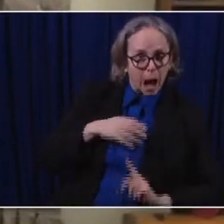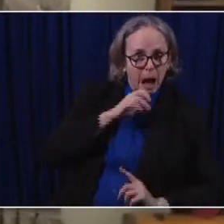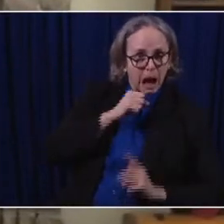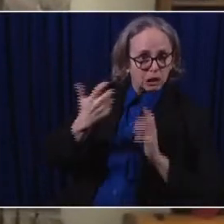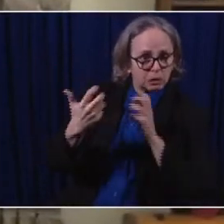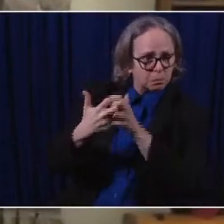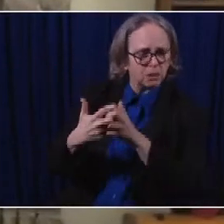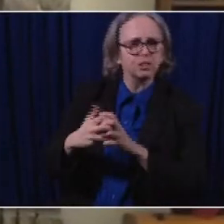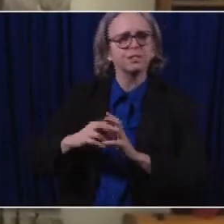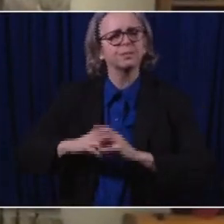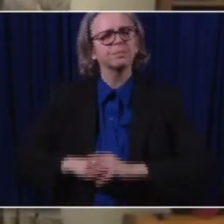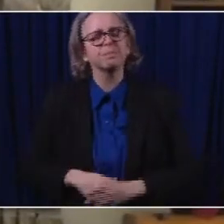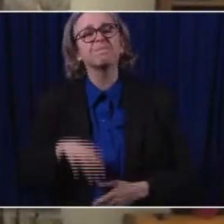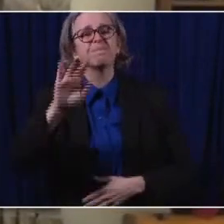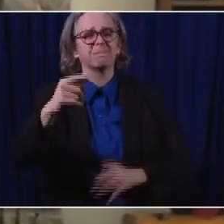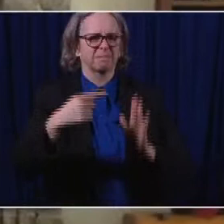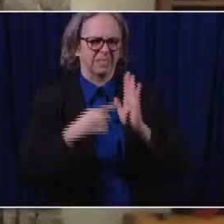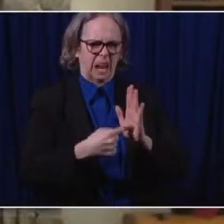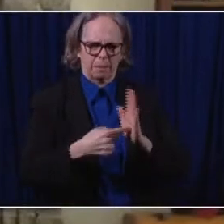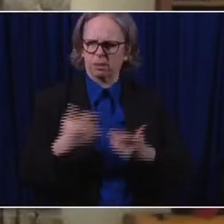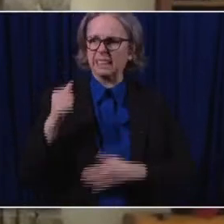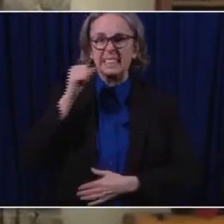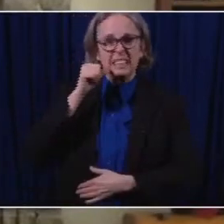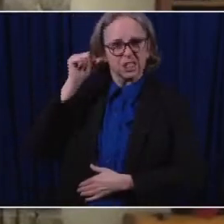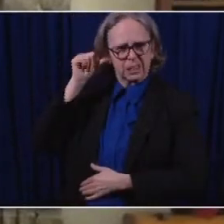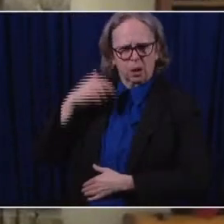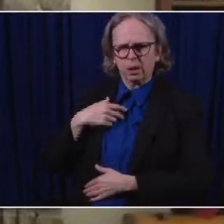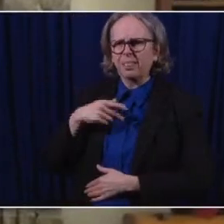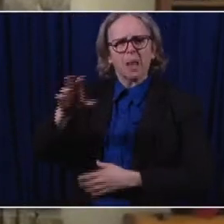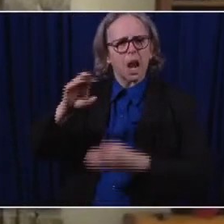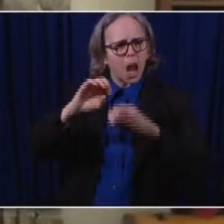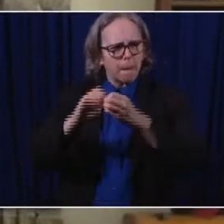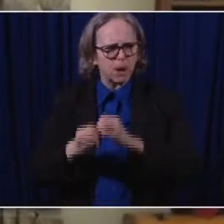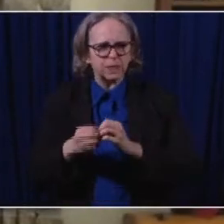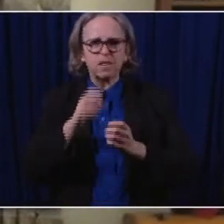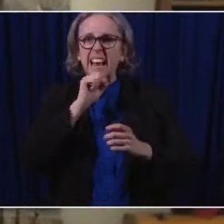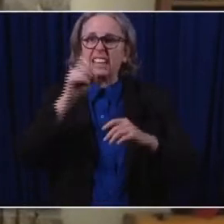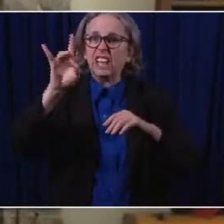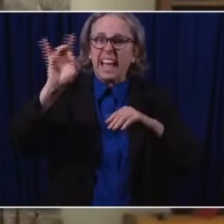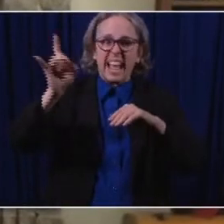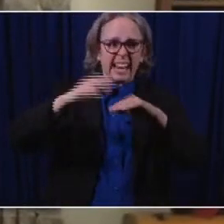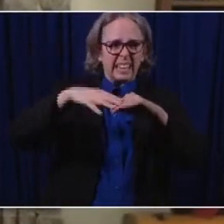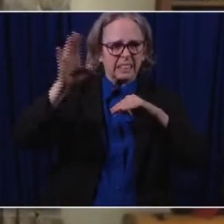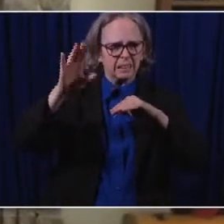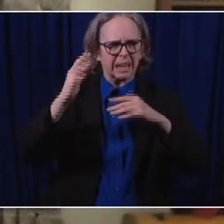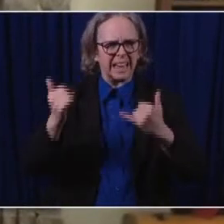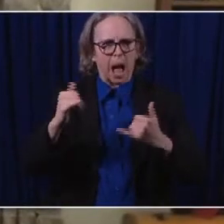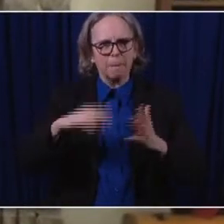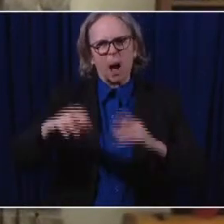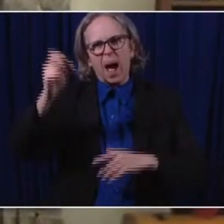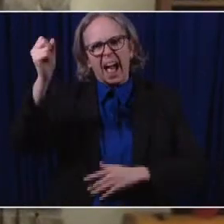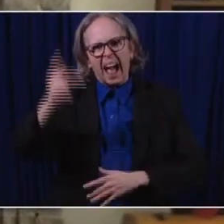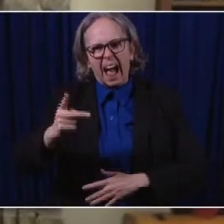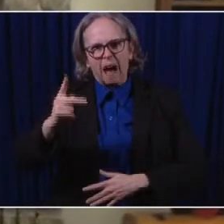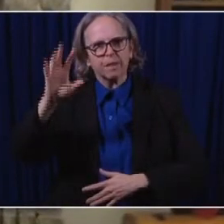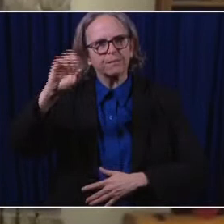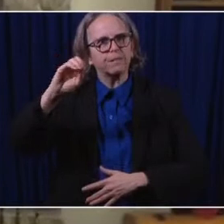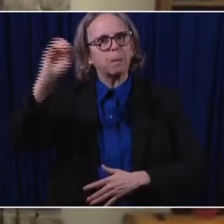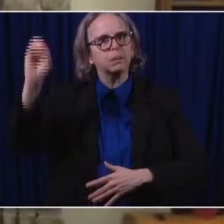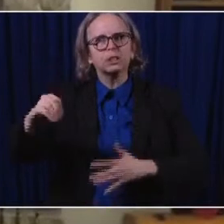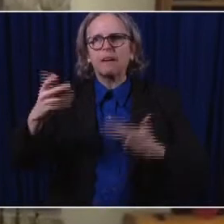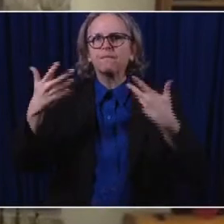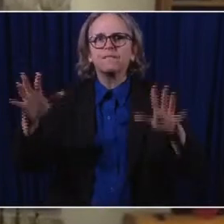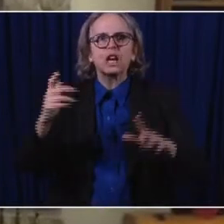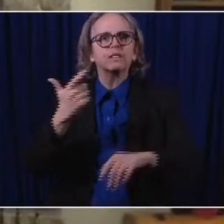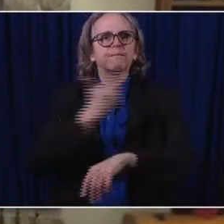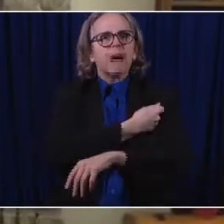80-year-olds and over. We've now vaccinated over half of all the 80-year-olds in the state of Ohio. So got a ways to go, but moving on that, and the